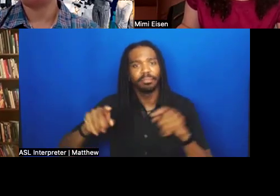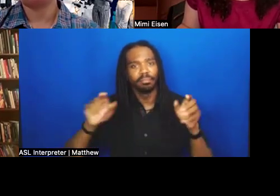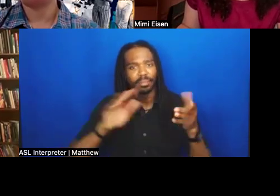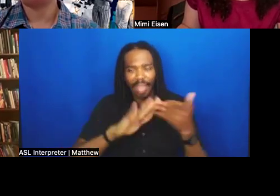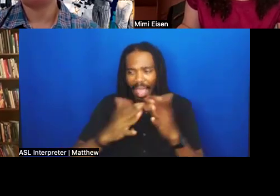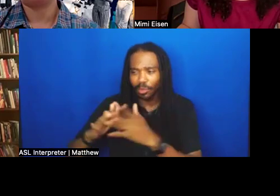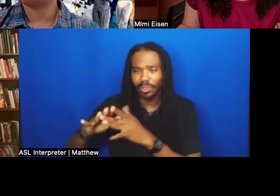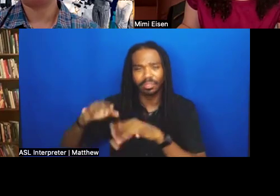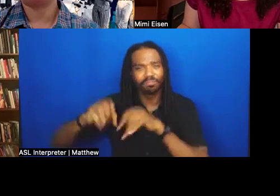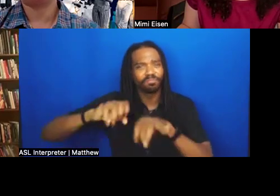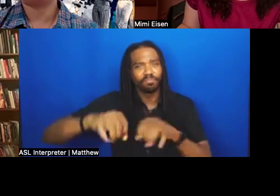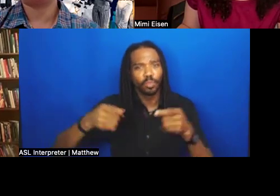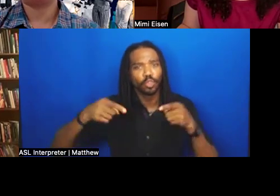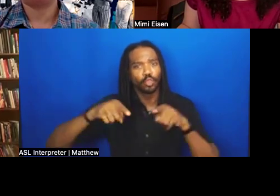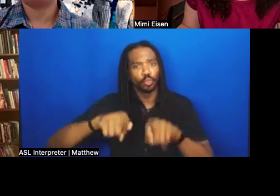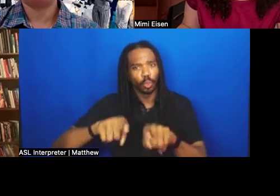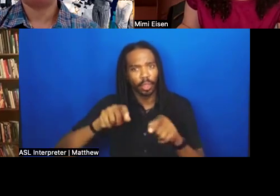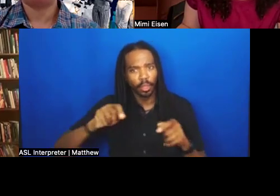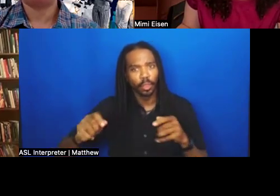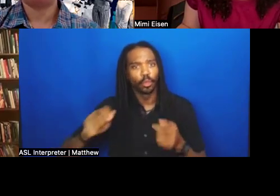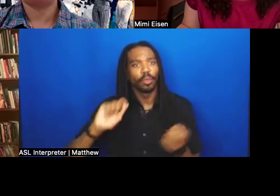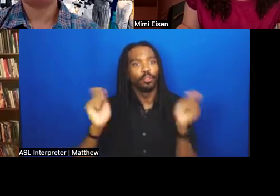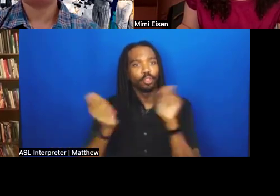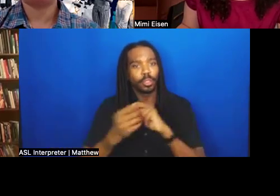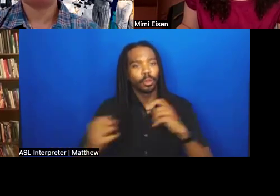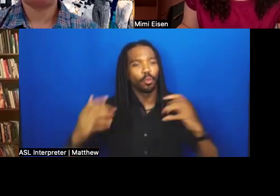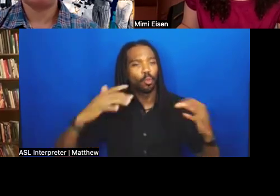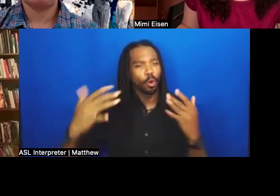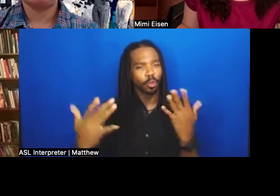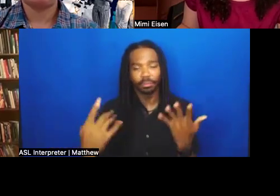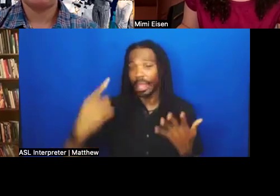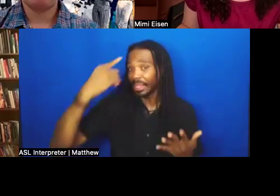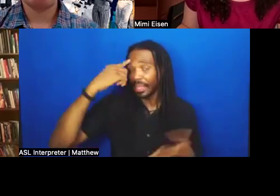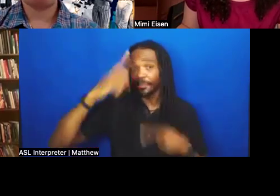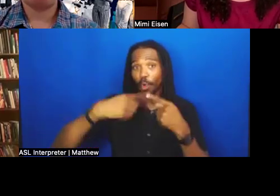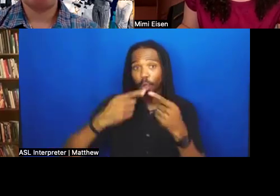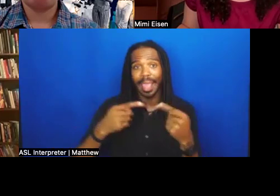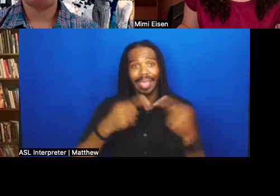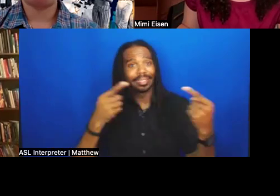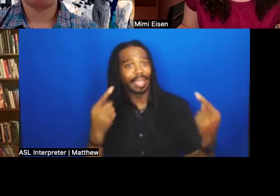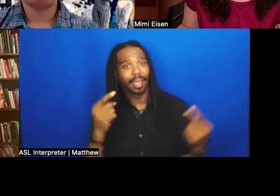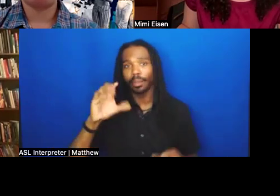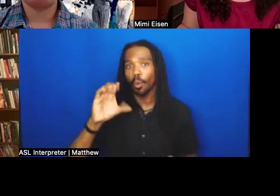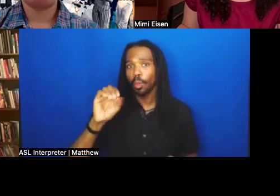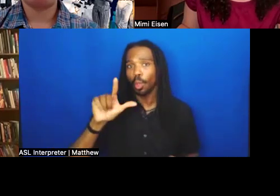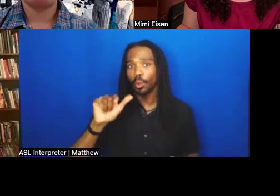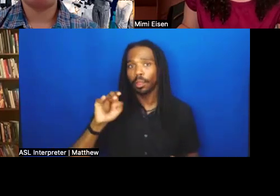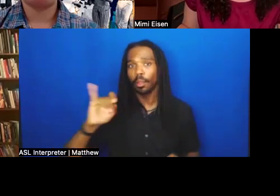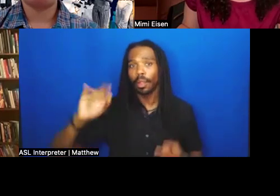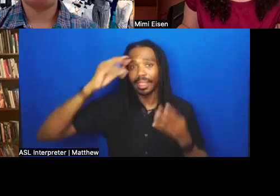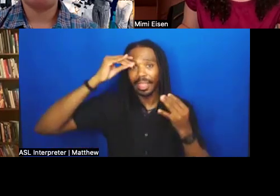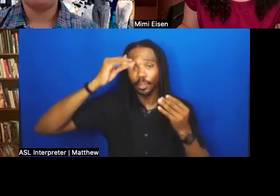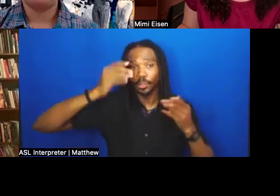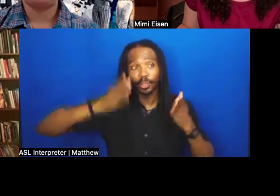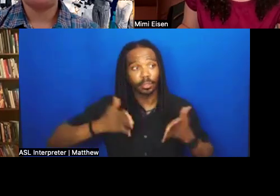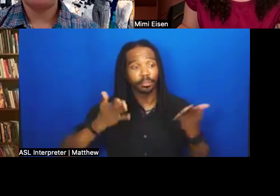And so, I think for anti-colonial thinkers, we really have